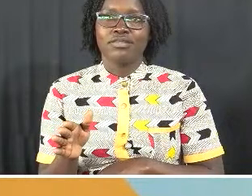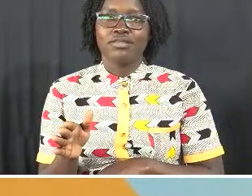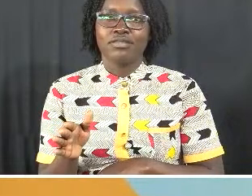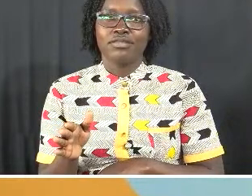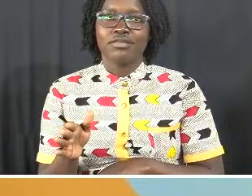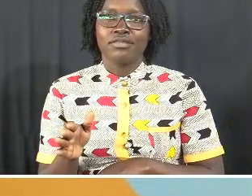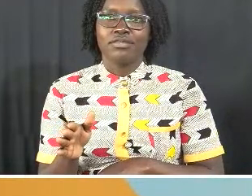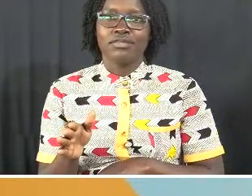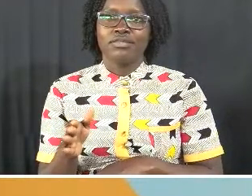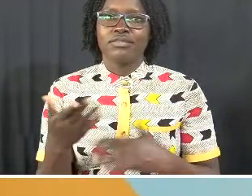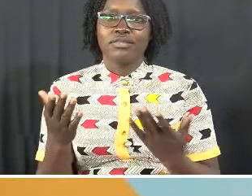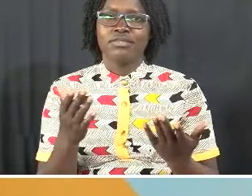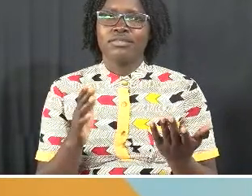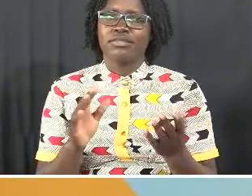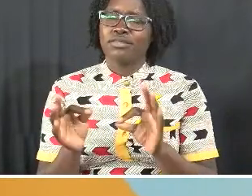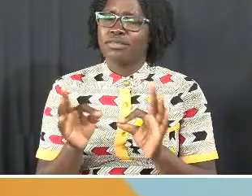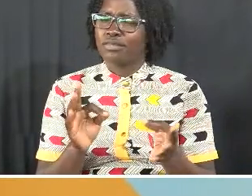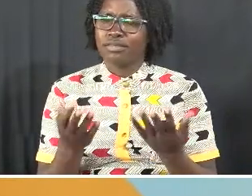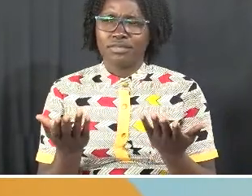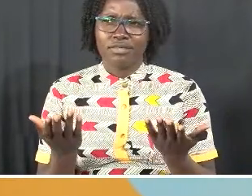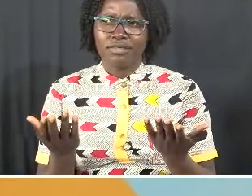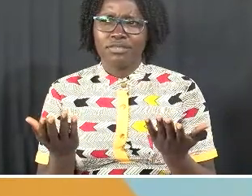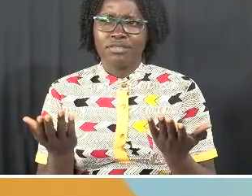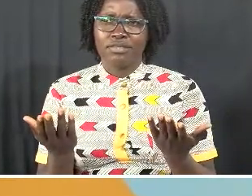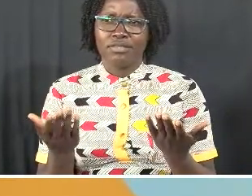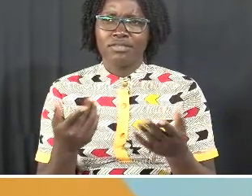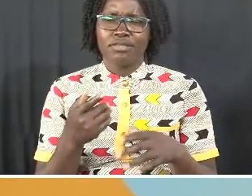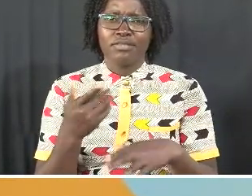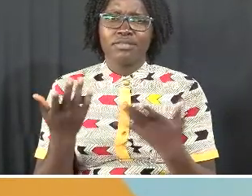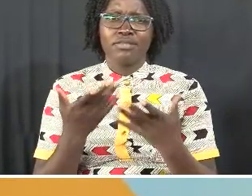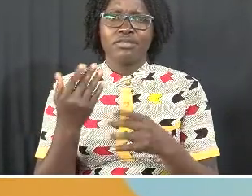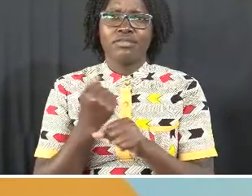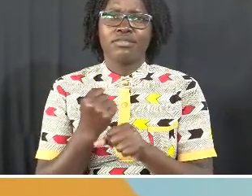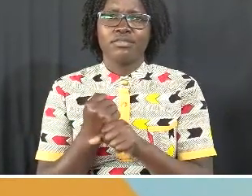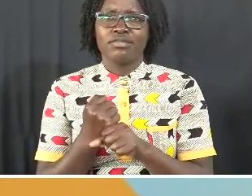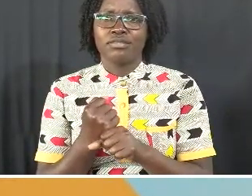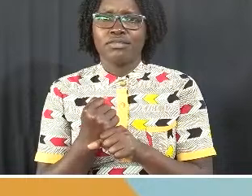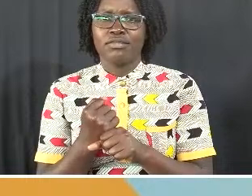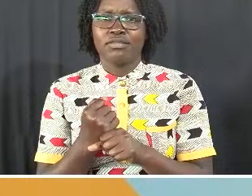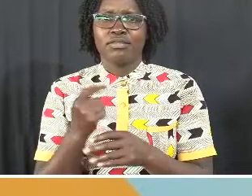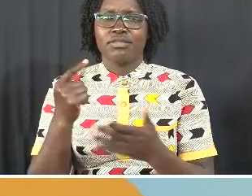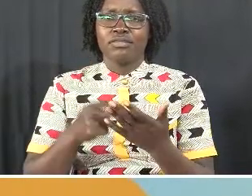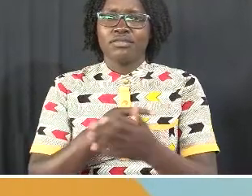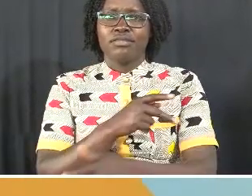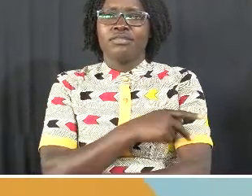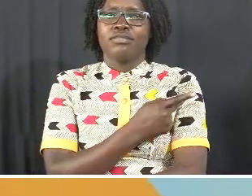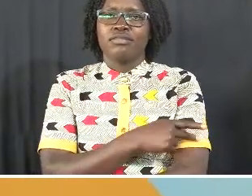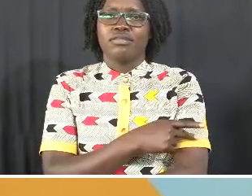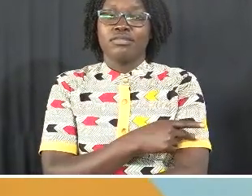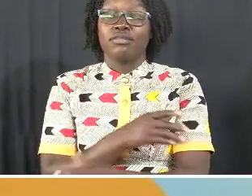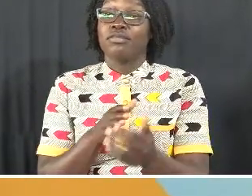So how are you faring on where you're working? What kind of a leader are you?